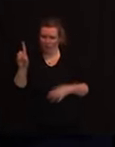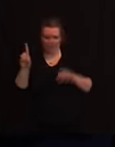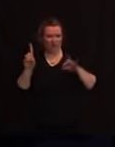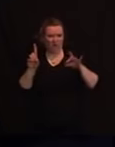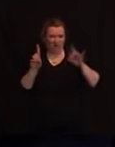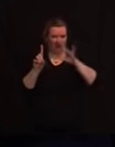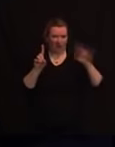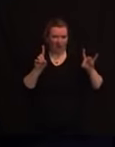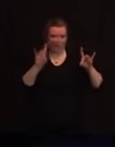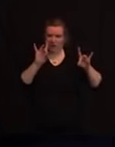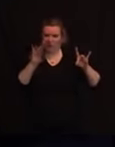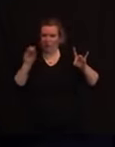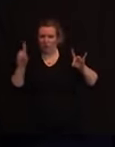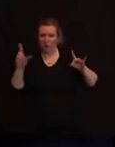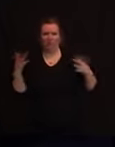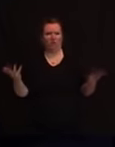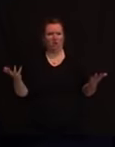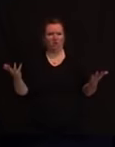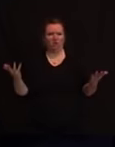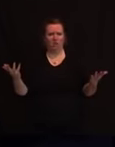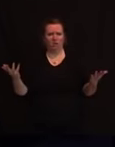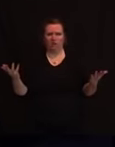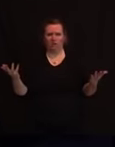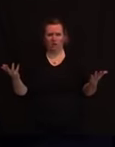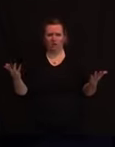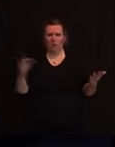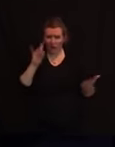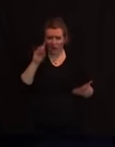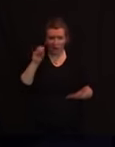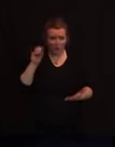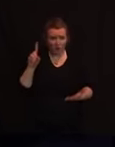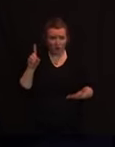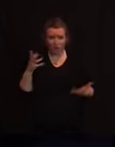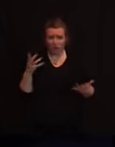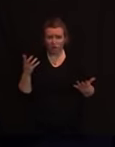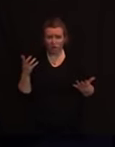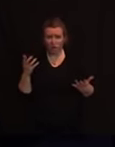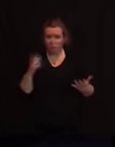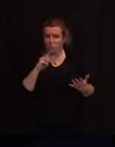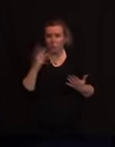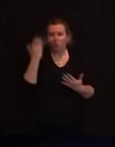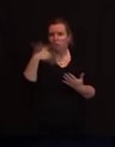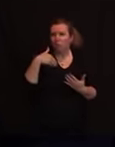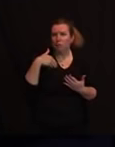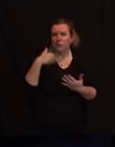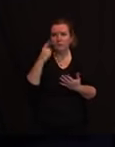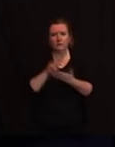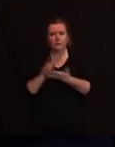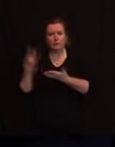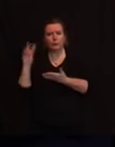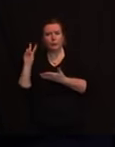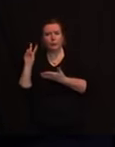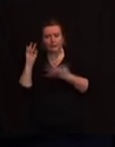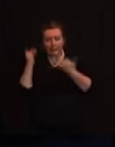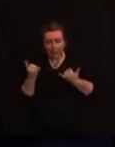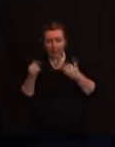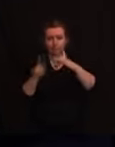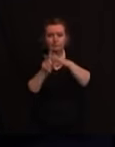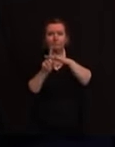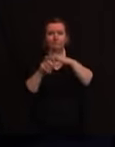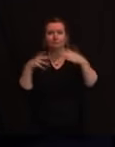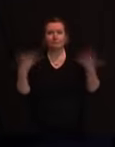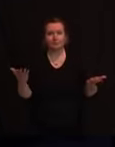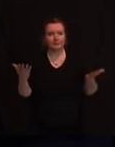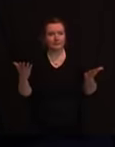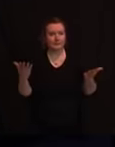is this just the tip of the iceberg? Is there something more that we should expect? And what will the next 14 days bring? We have one of the